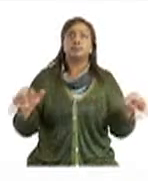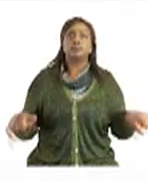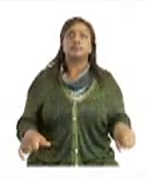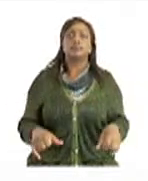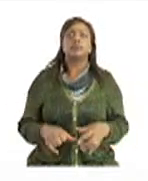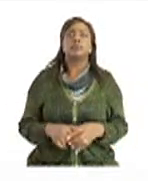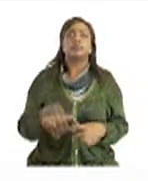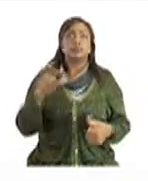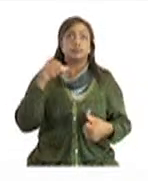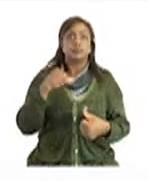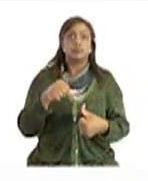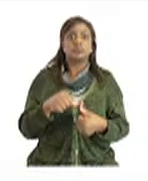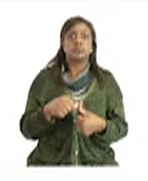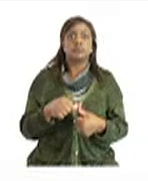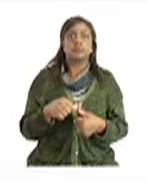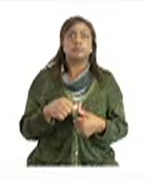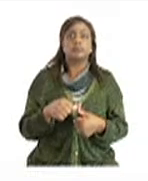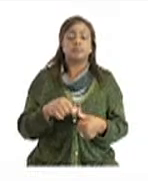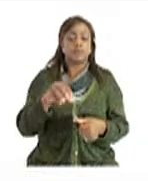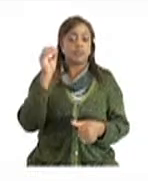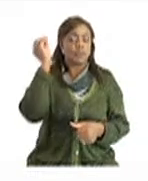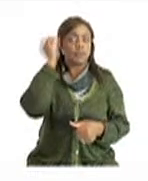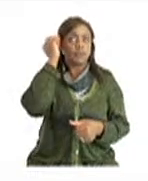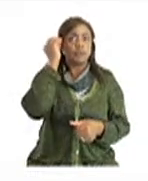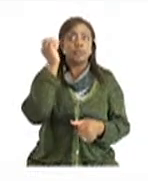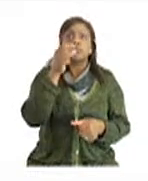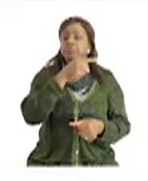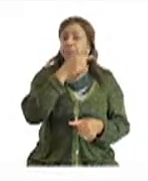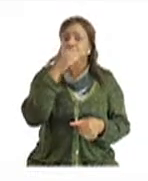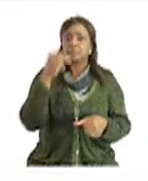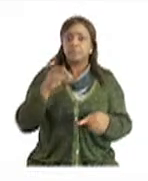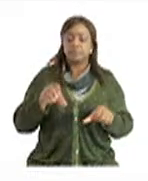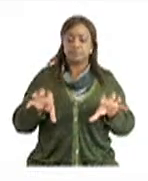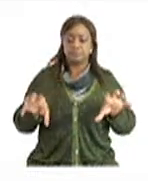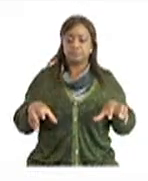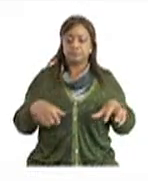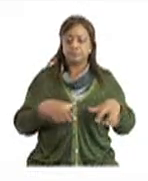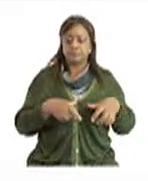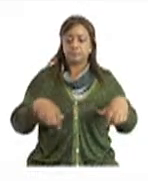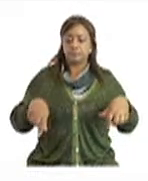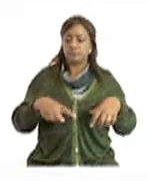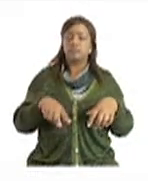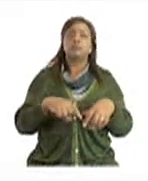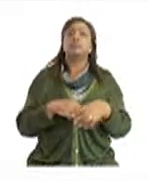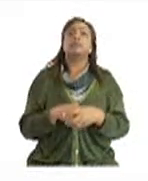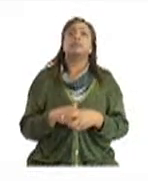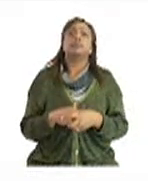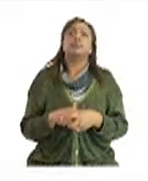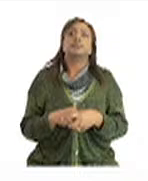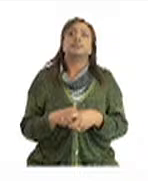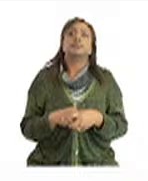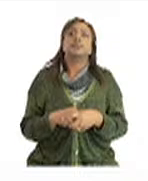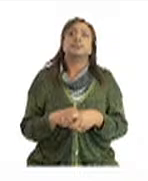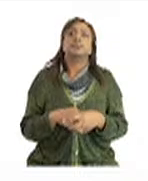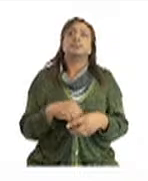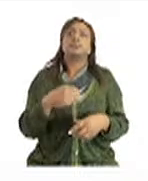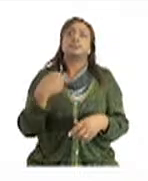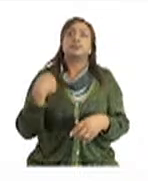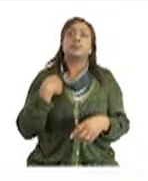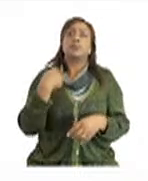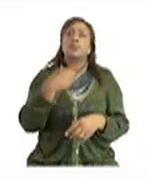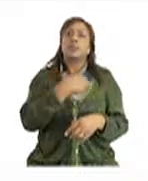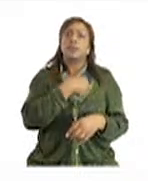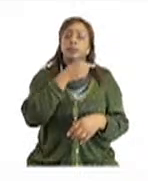Remember here that we are expected to describe the role of the basic structures of a male and female